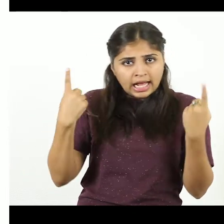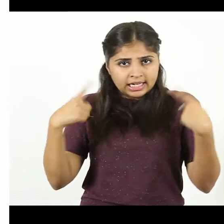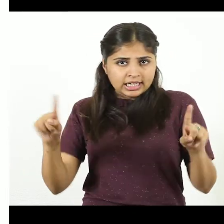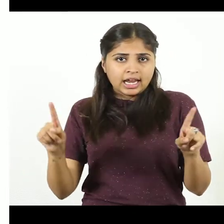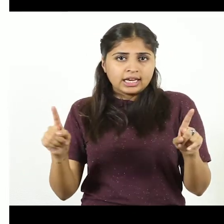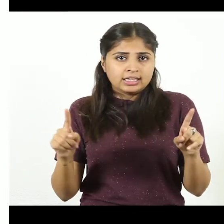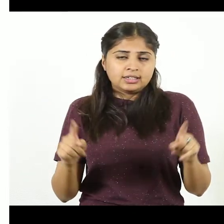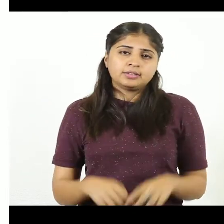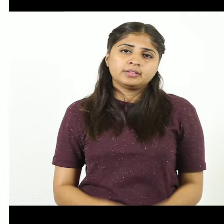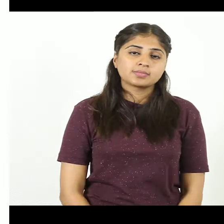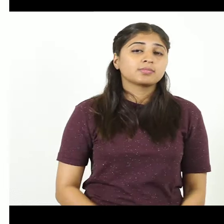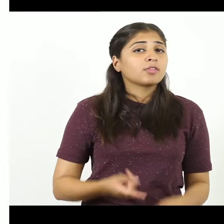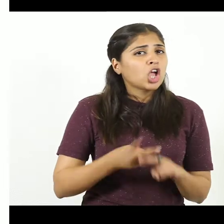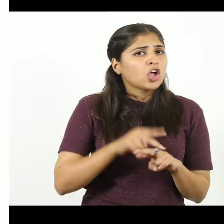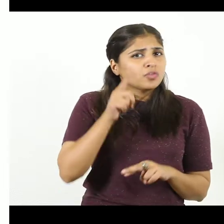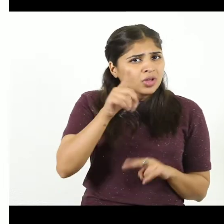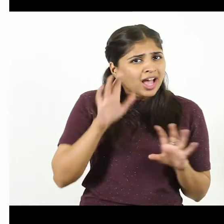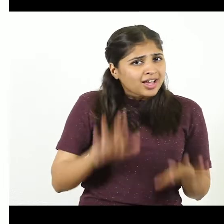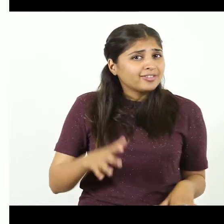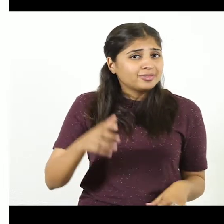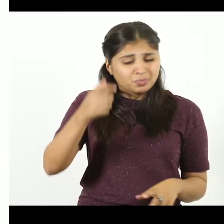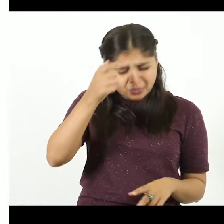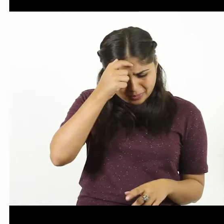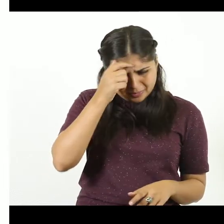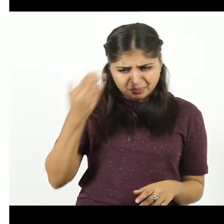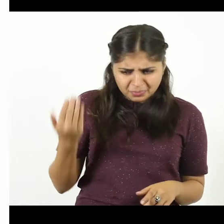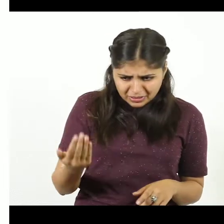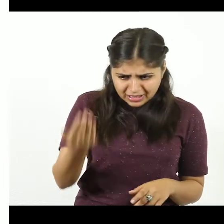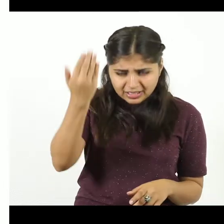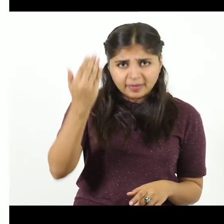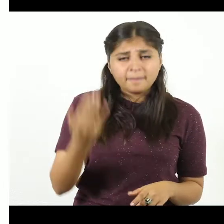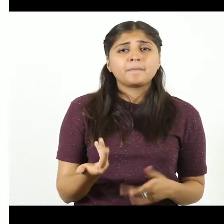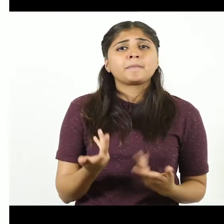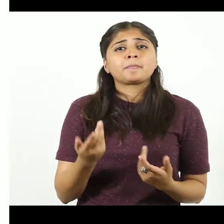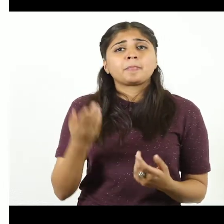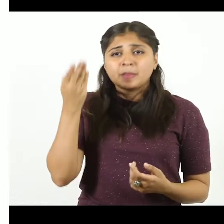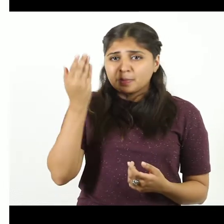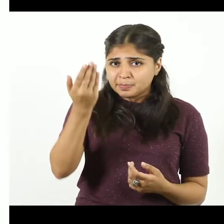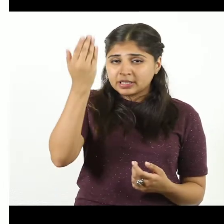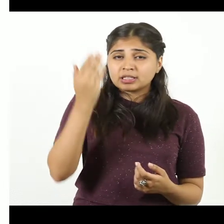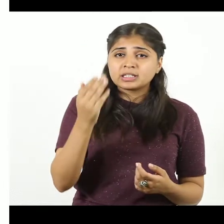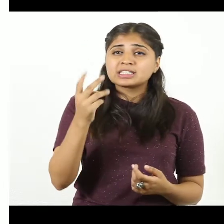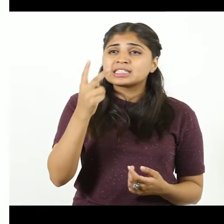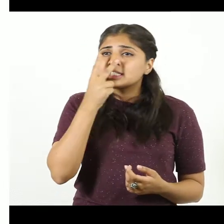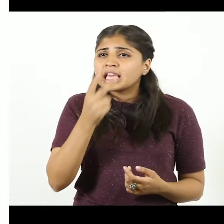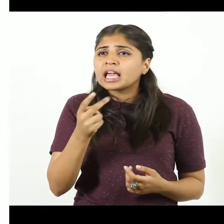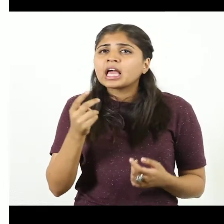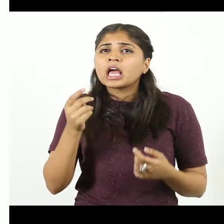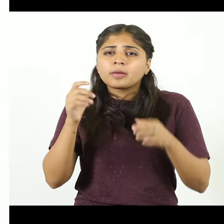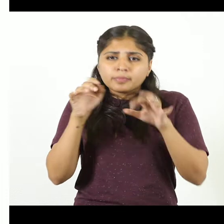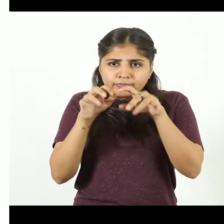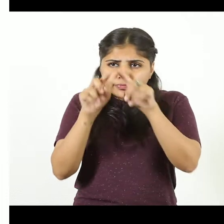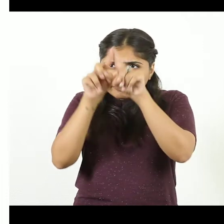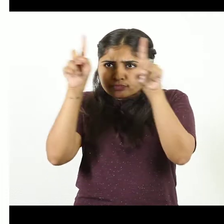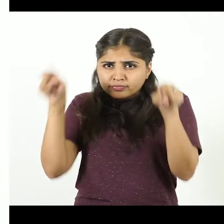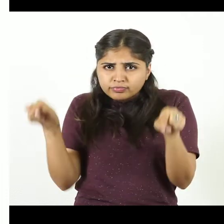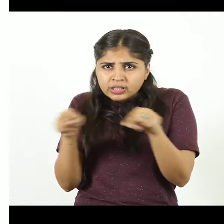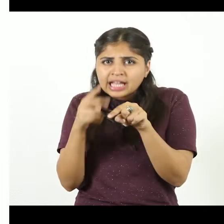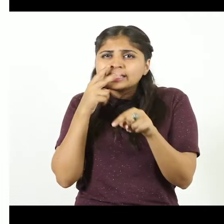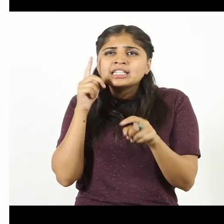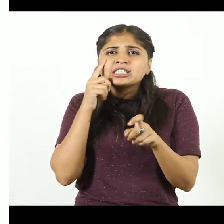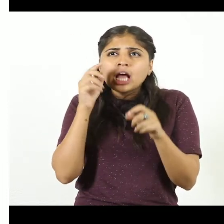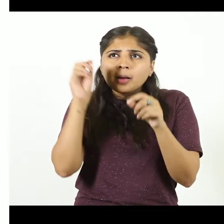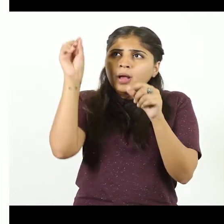If you are having trouble printing, confirm which printer you currently have set as your default printer and then